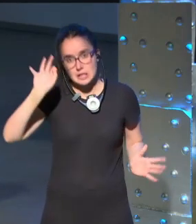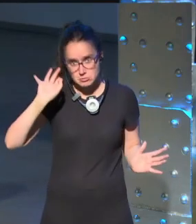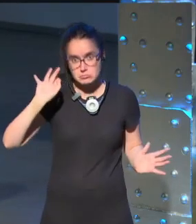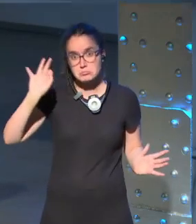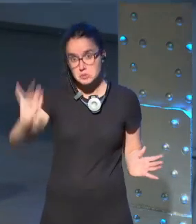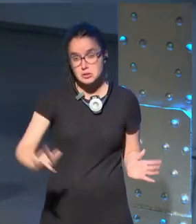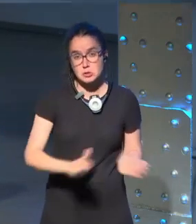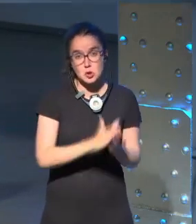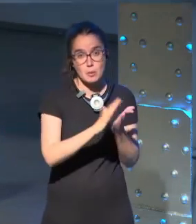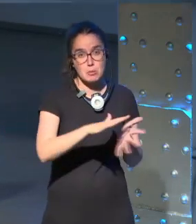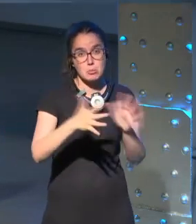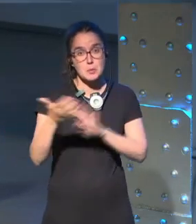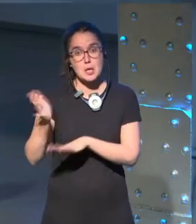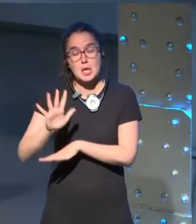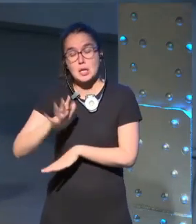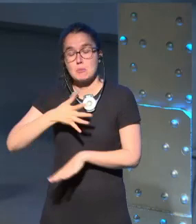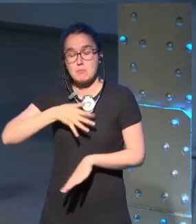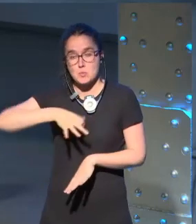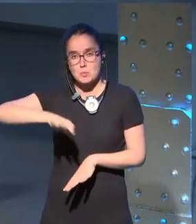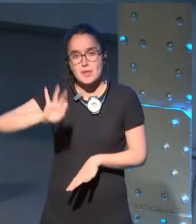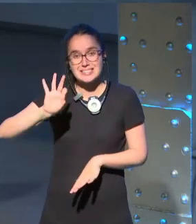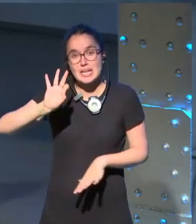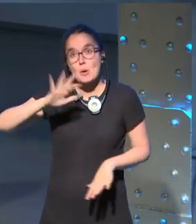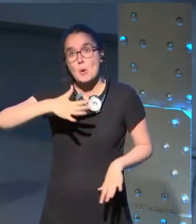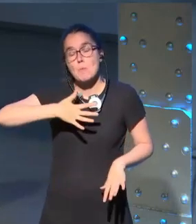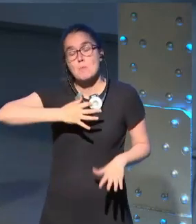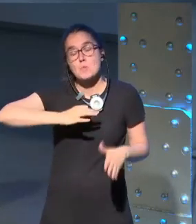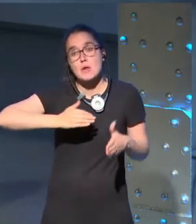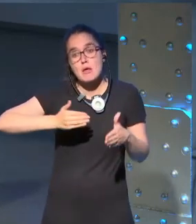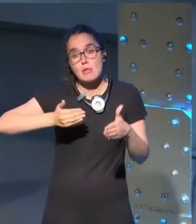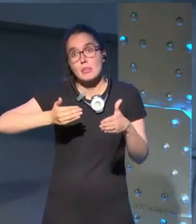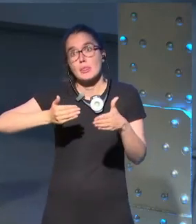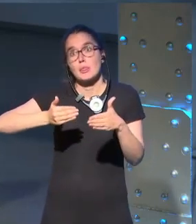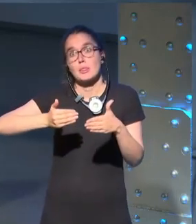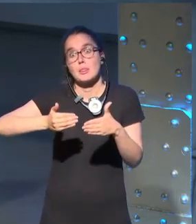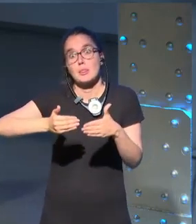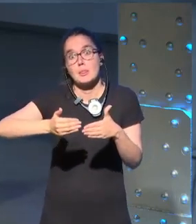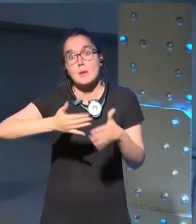in the not too distant future. Maybe. We'll see.